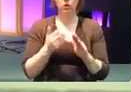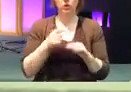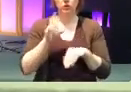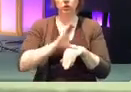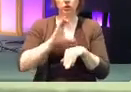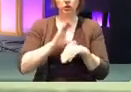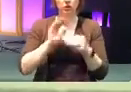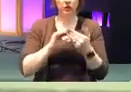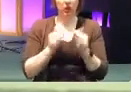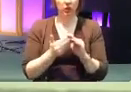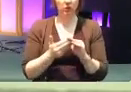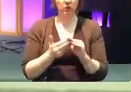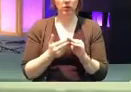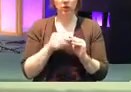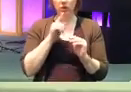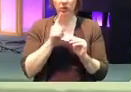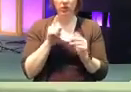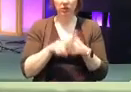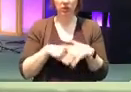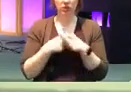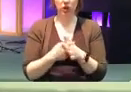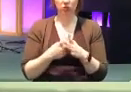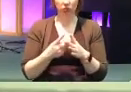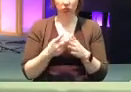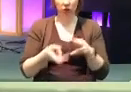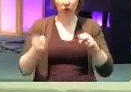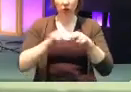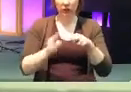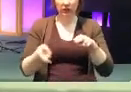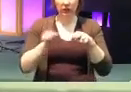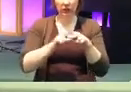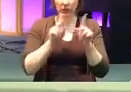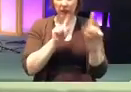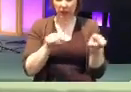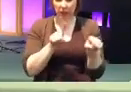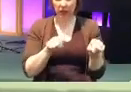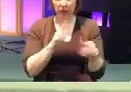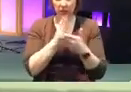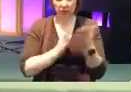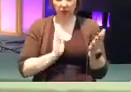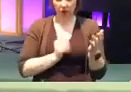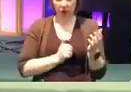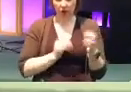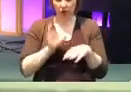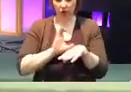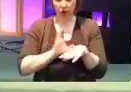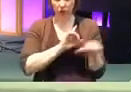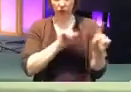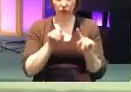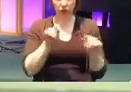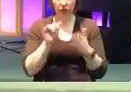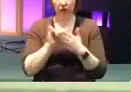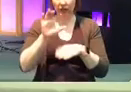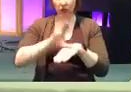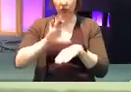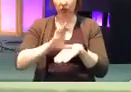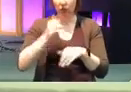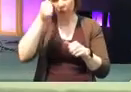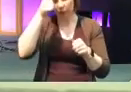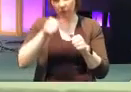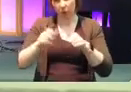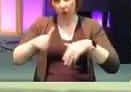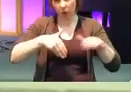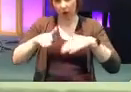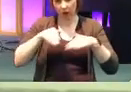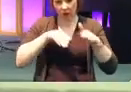town that was really starting to increase their attendance. Actually, some people from our church started attending that church, and I remember walking in the foyer and